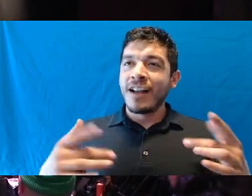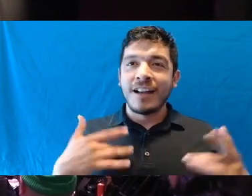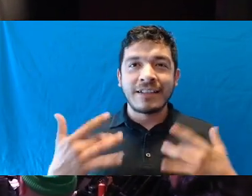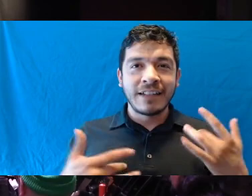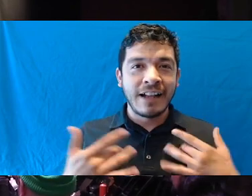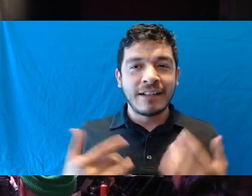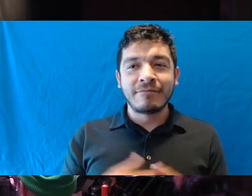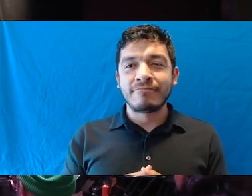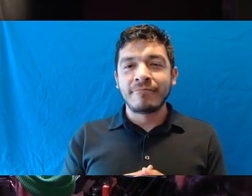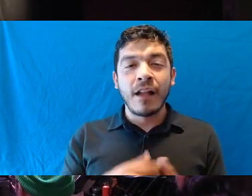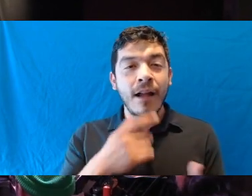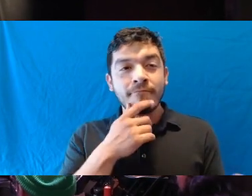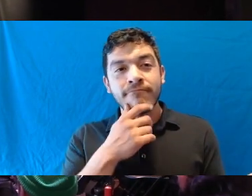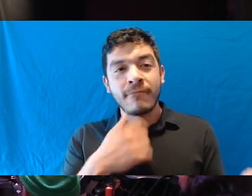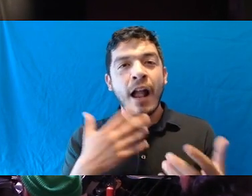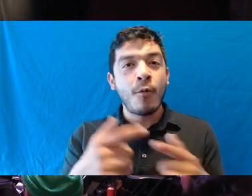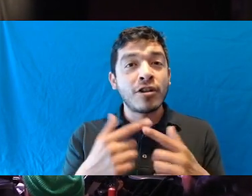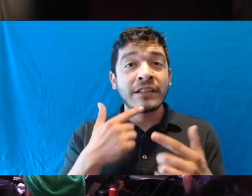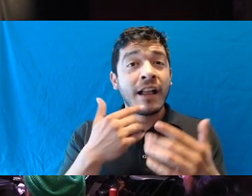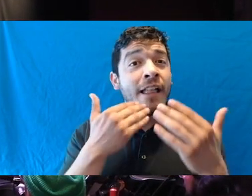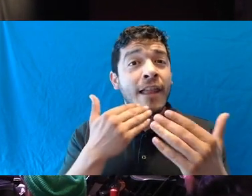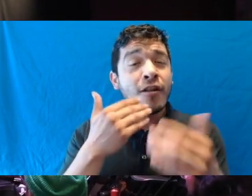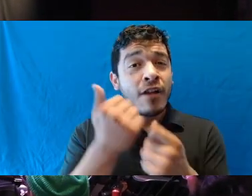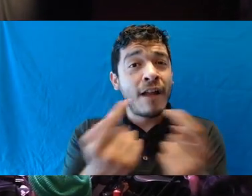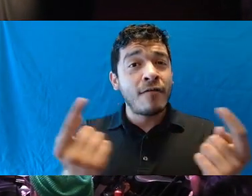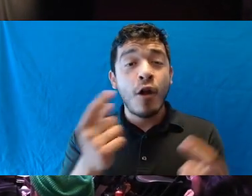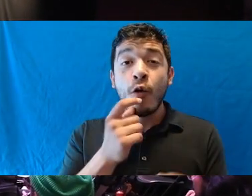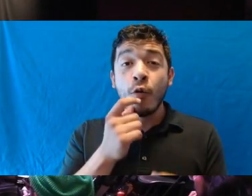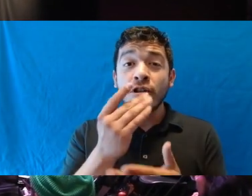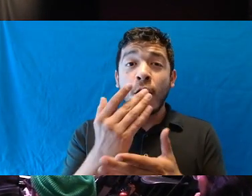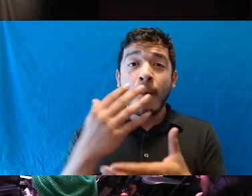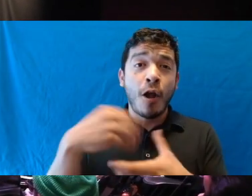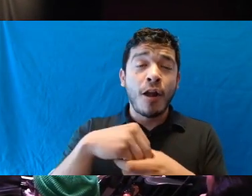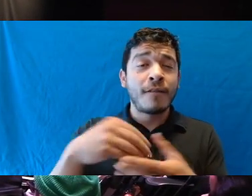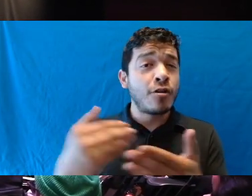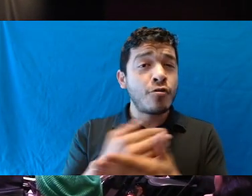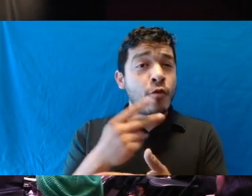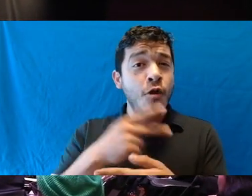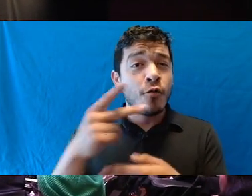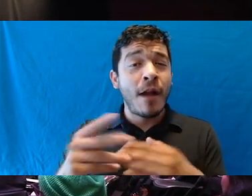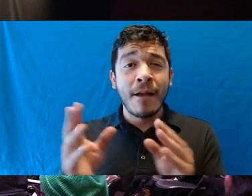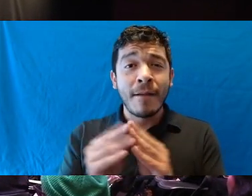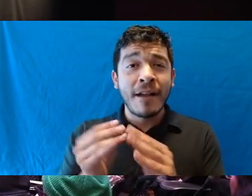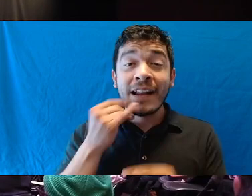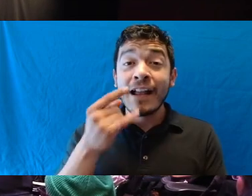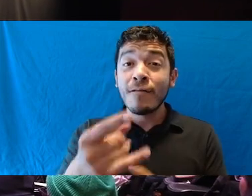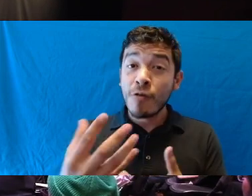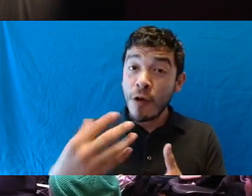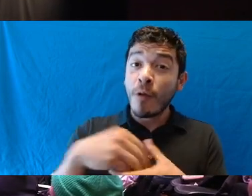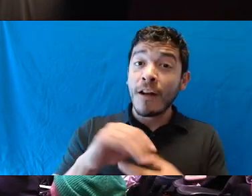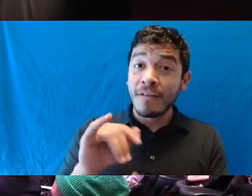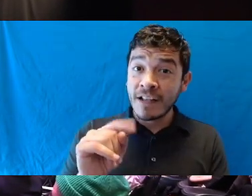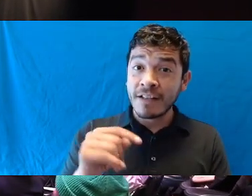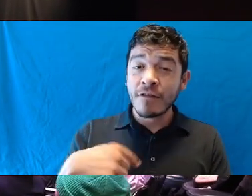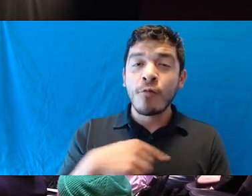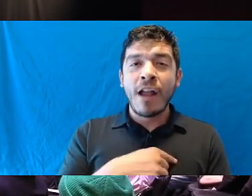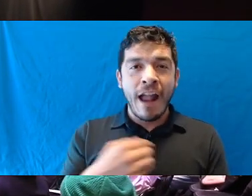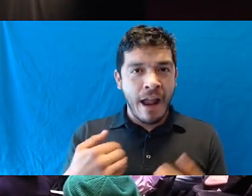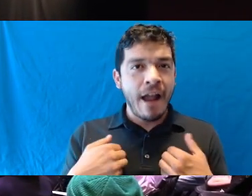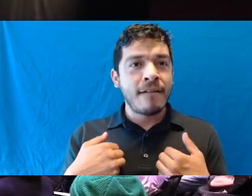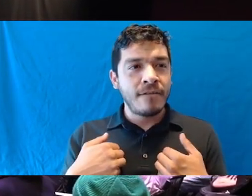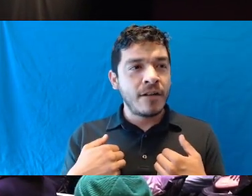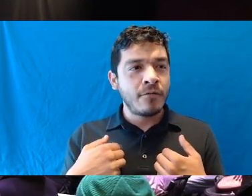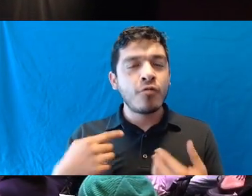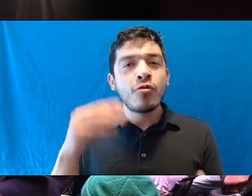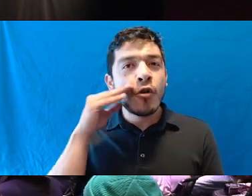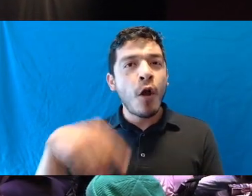I want to say thank you to everyone who is a part of the new programming committee. If you were part of it, we went through the pitch form and